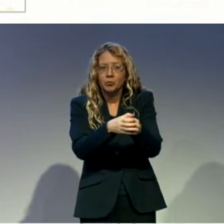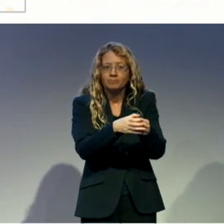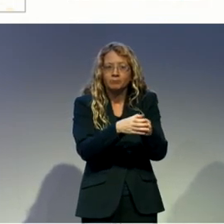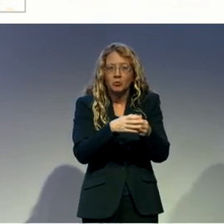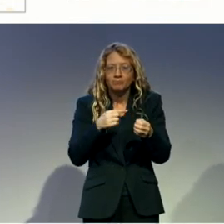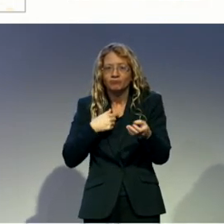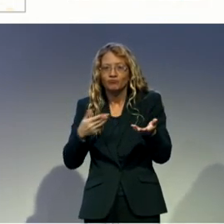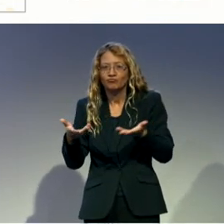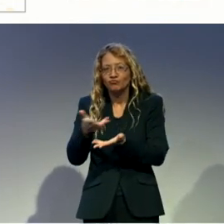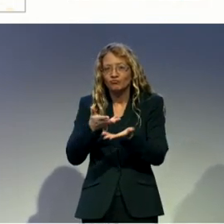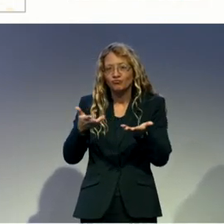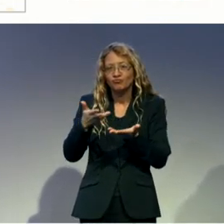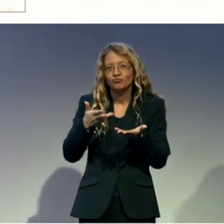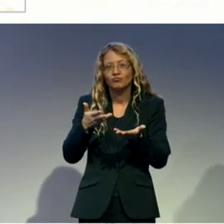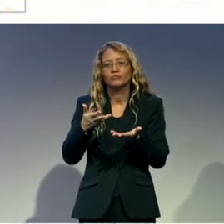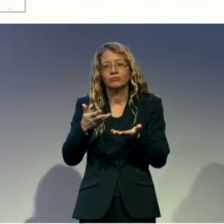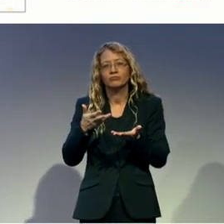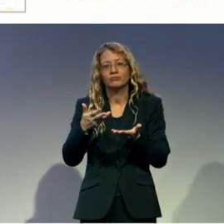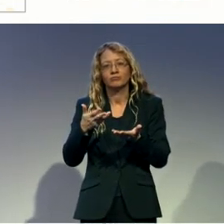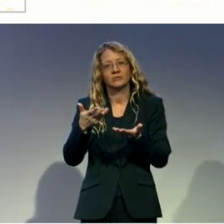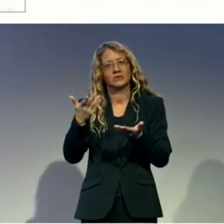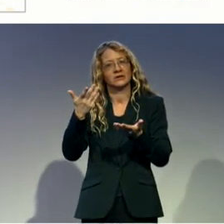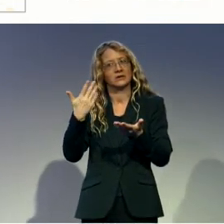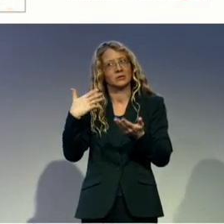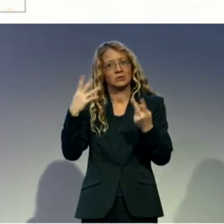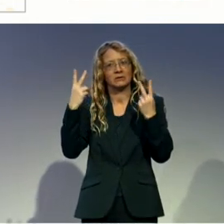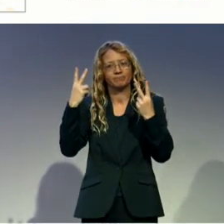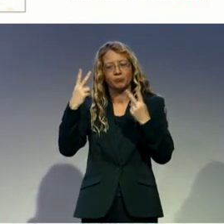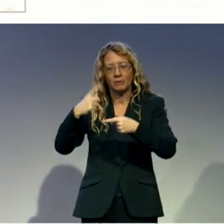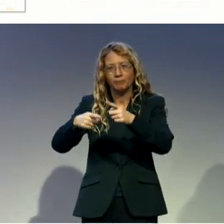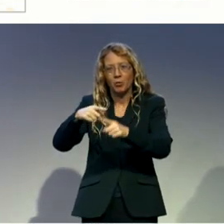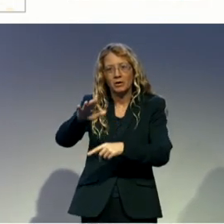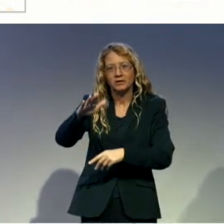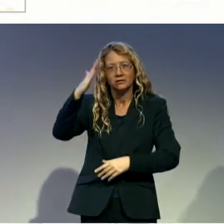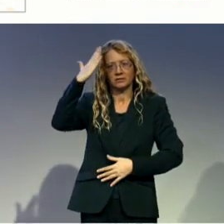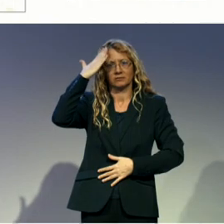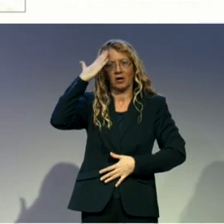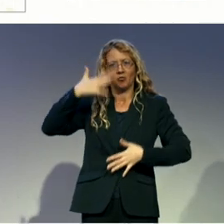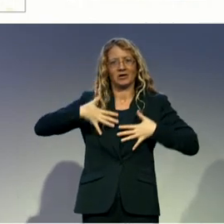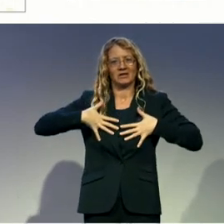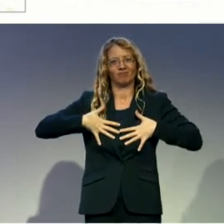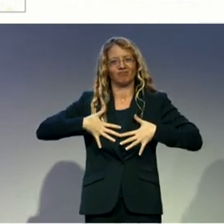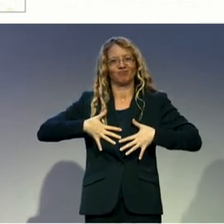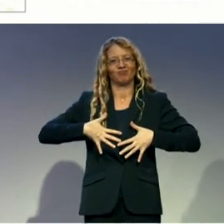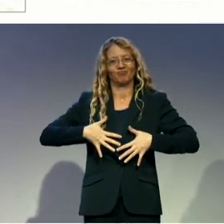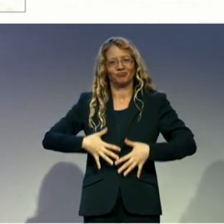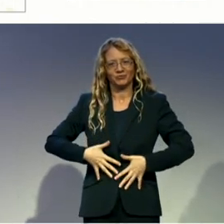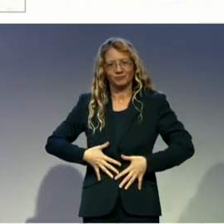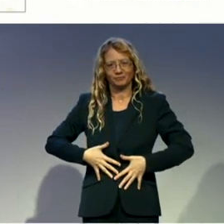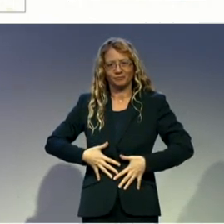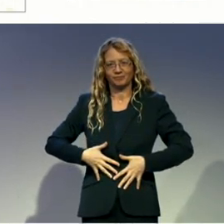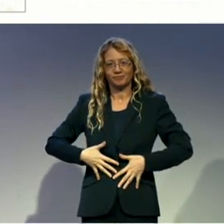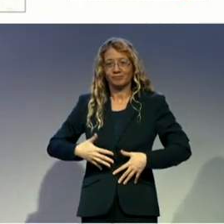We were also inspired by the Mitt Val campaign in Sweden and its group learning model for political education,